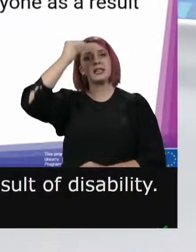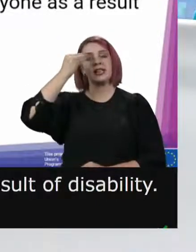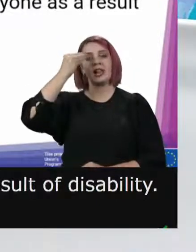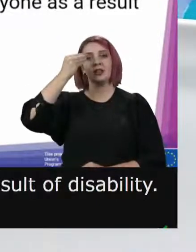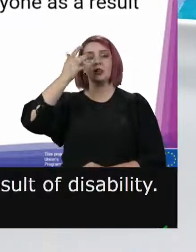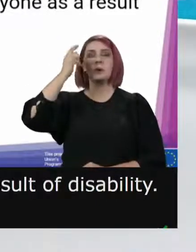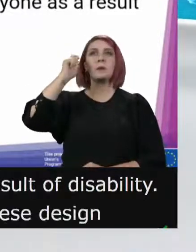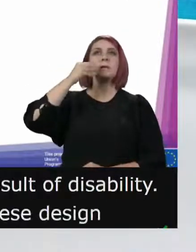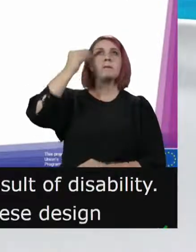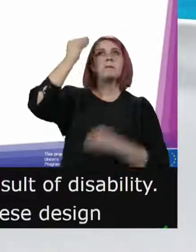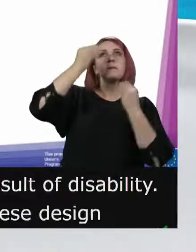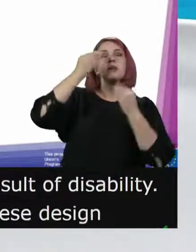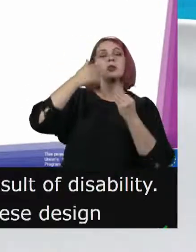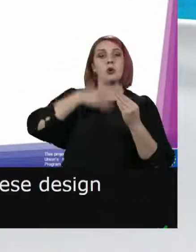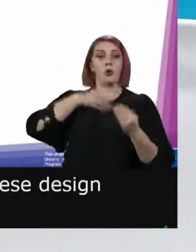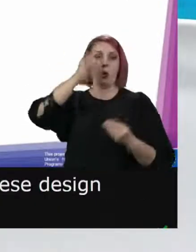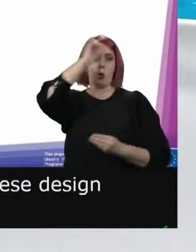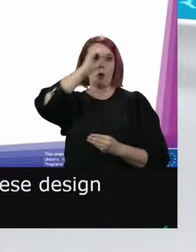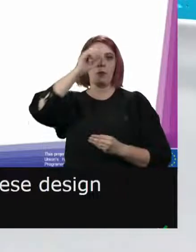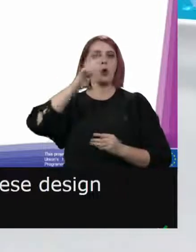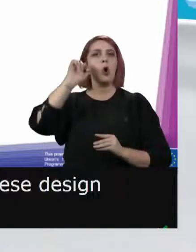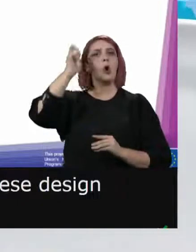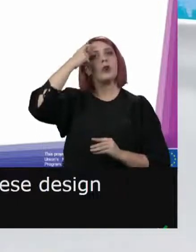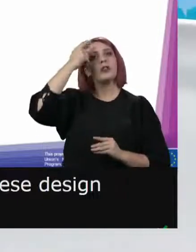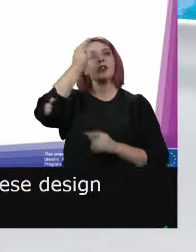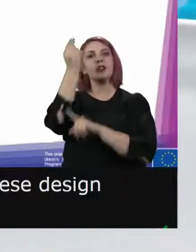can be taken forward in the future.